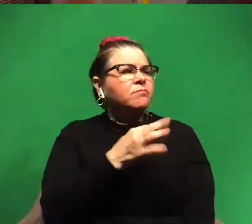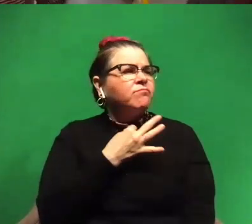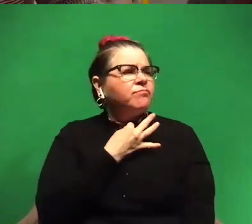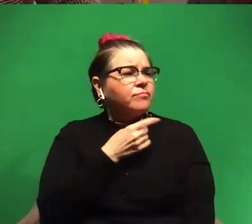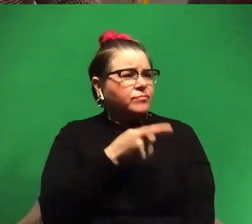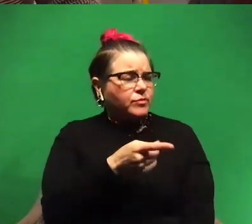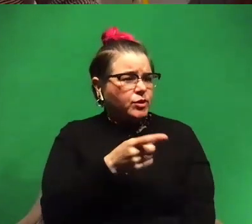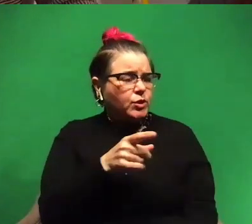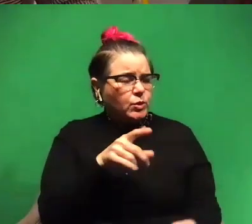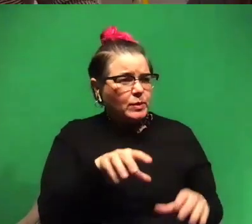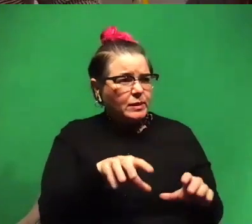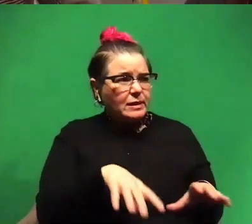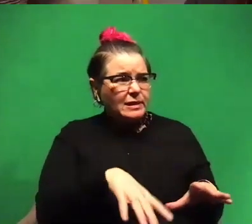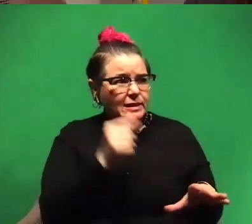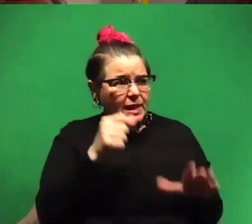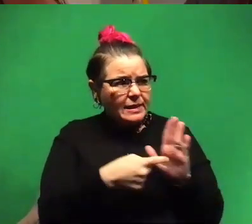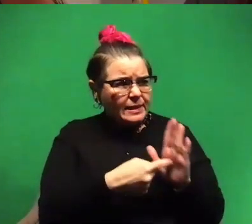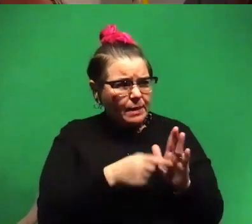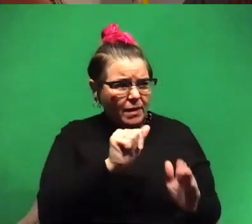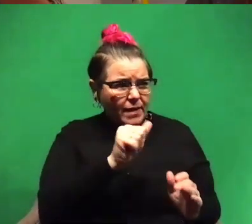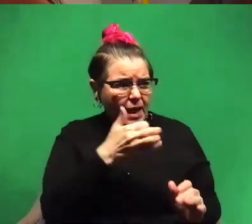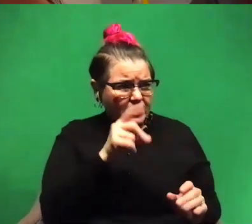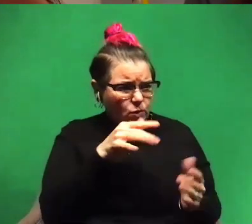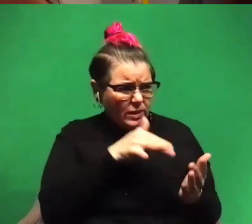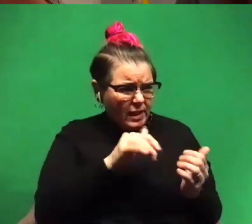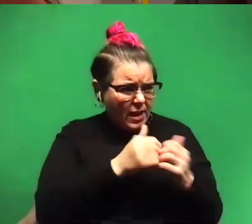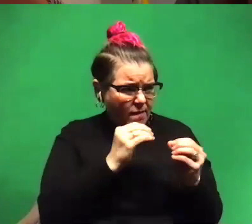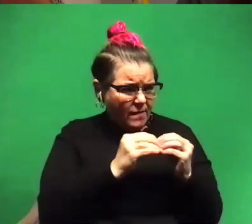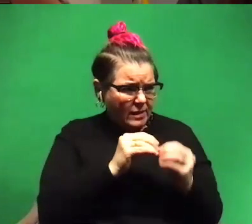take samples of the acid to study how to fix it?